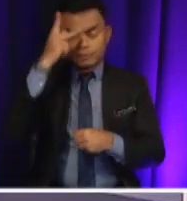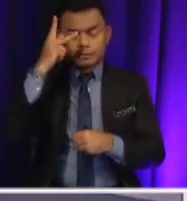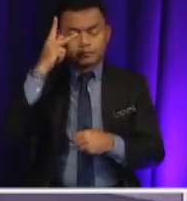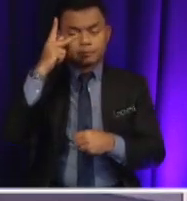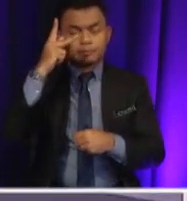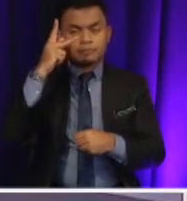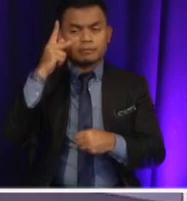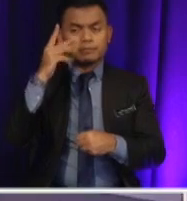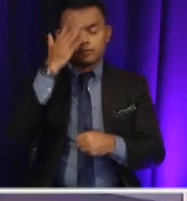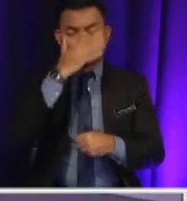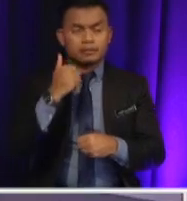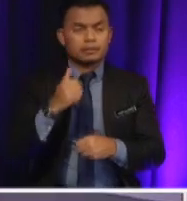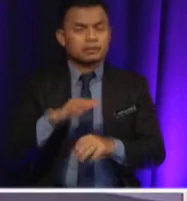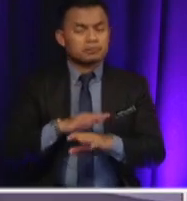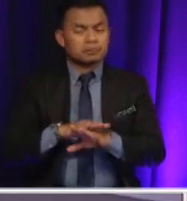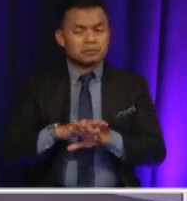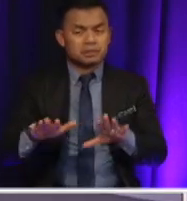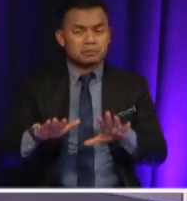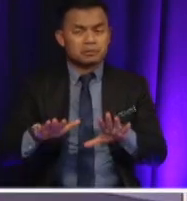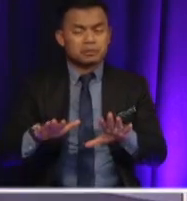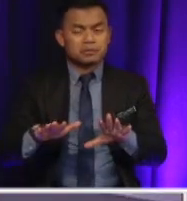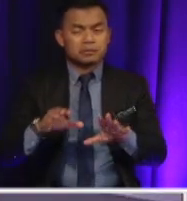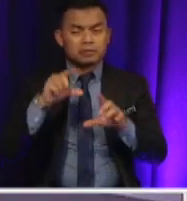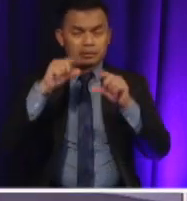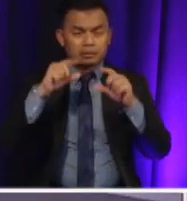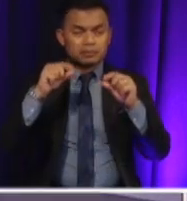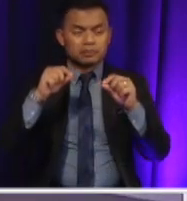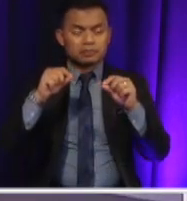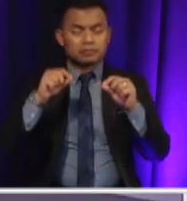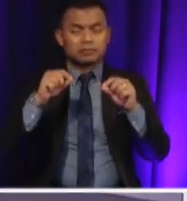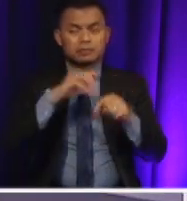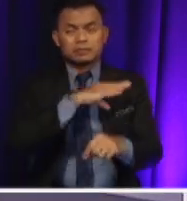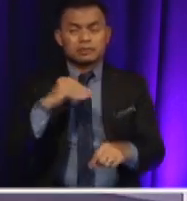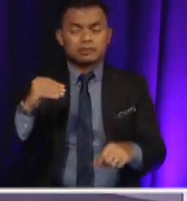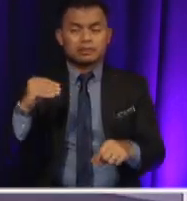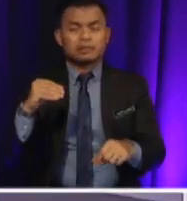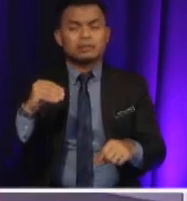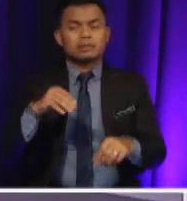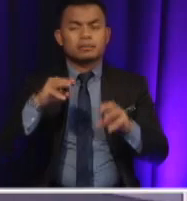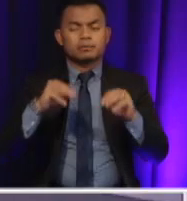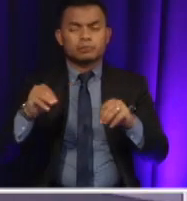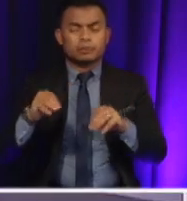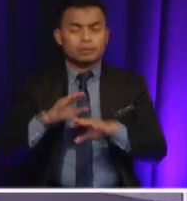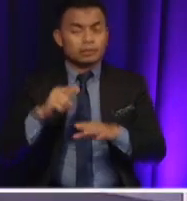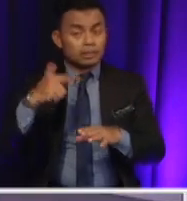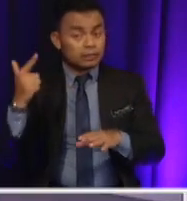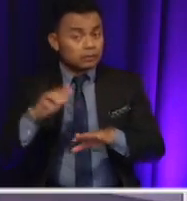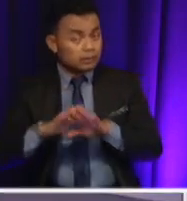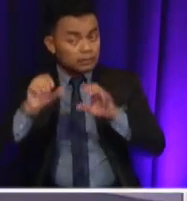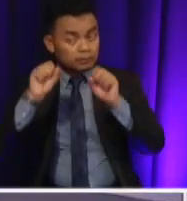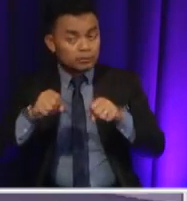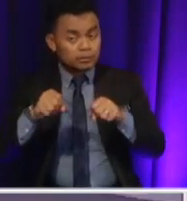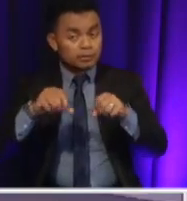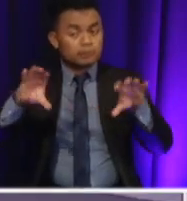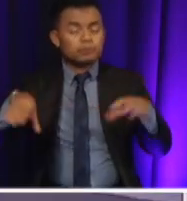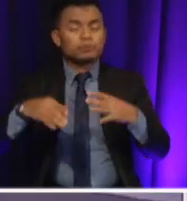can't glue it, so you don't want people to be reading your love letters, right? So you can't use it anymore. Okay? All